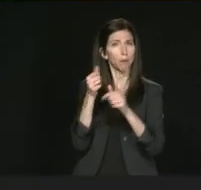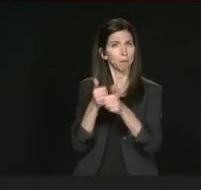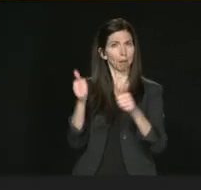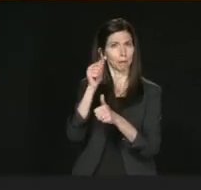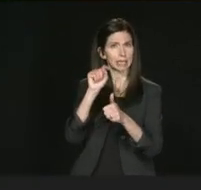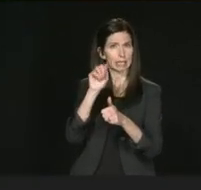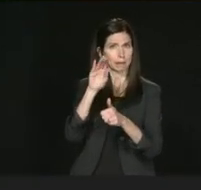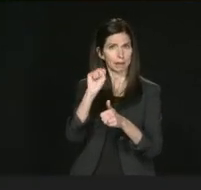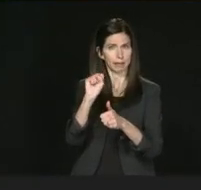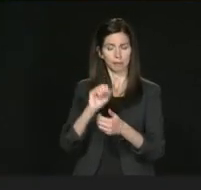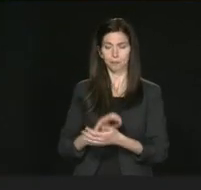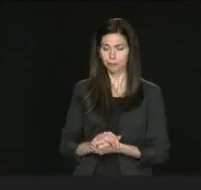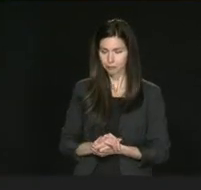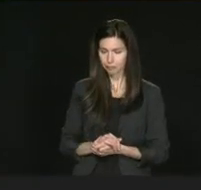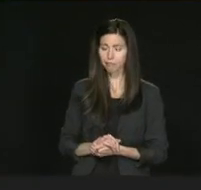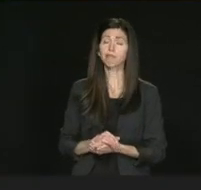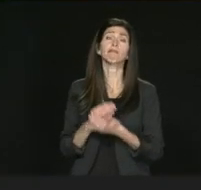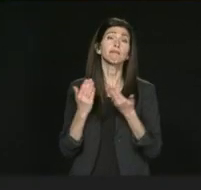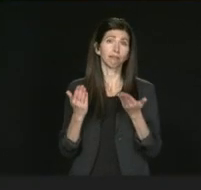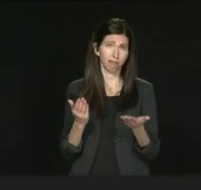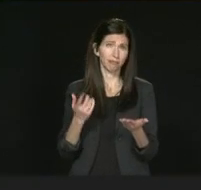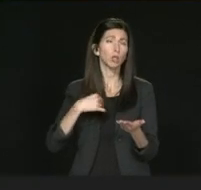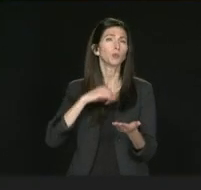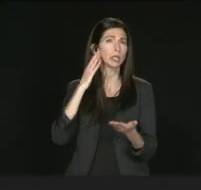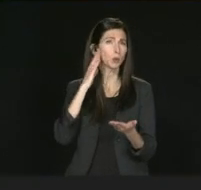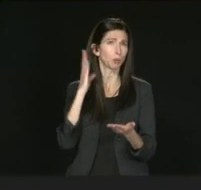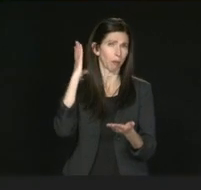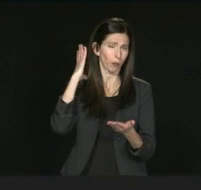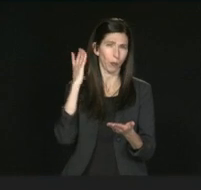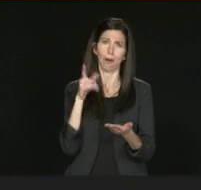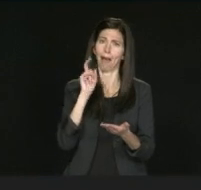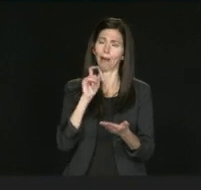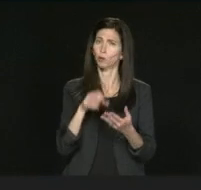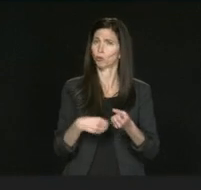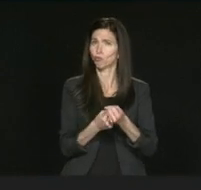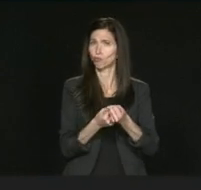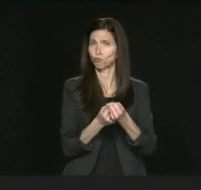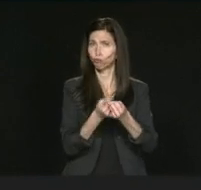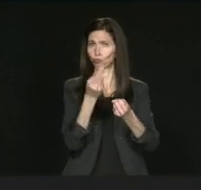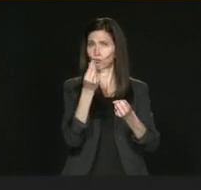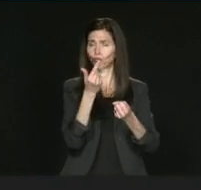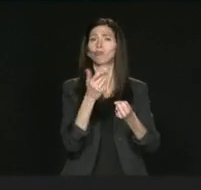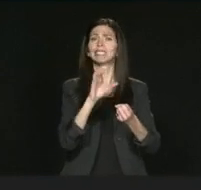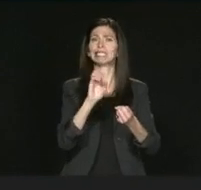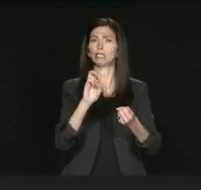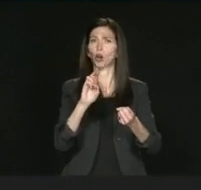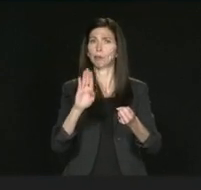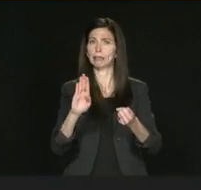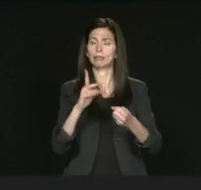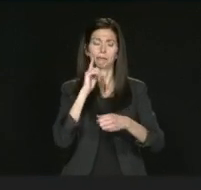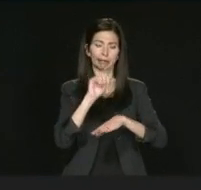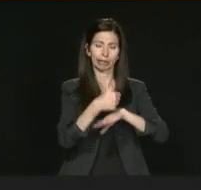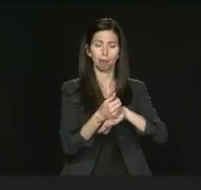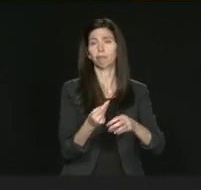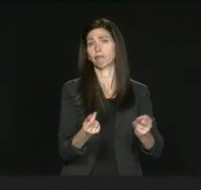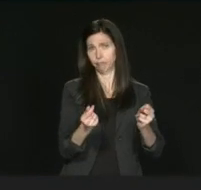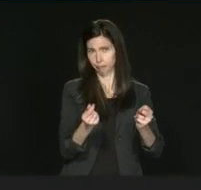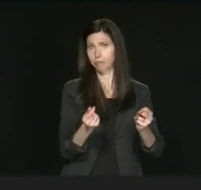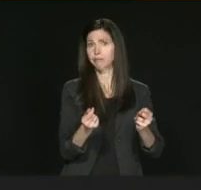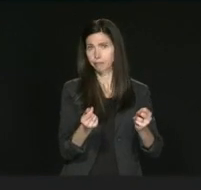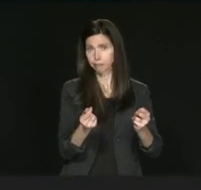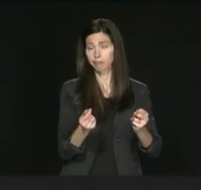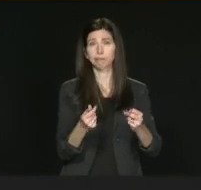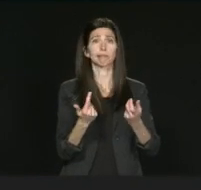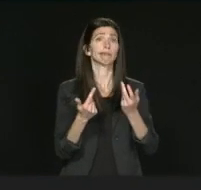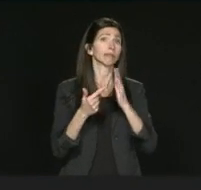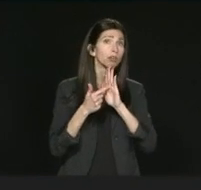that we needed to implement the Canada Emergency Response Benefit quickly in order to make sure that Canadians could stay healthy while being able